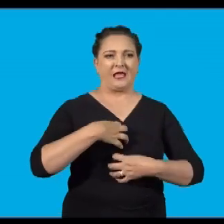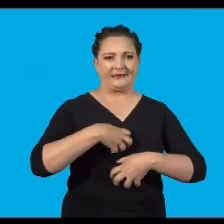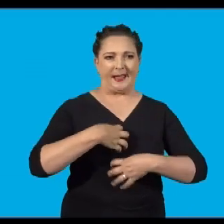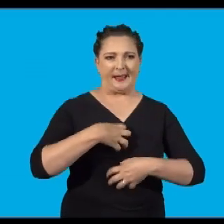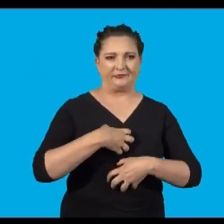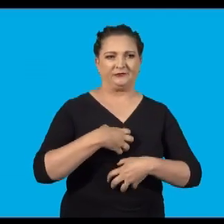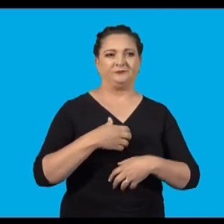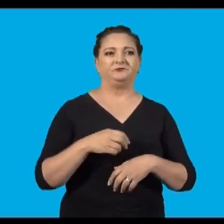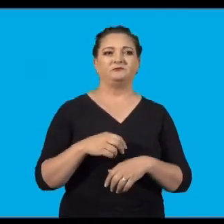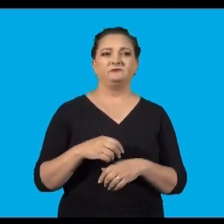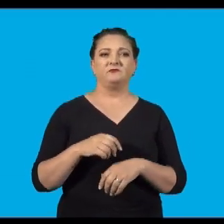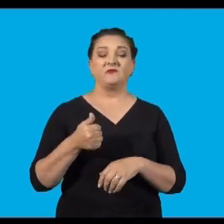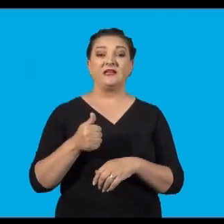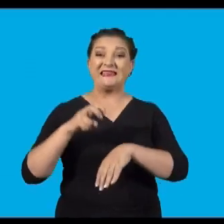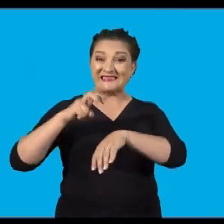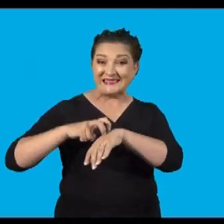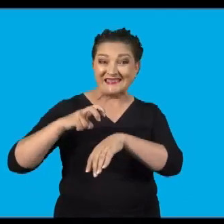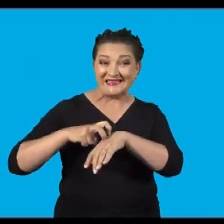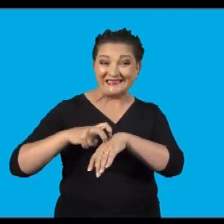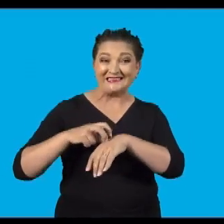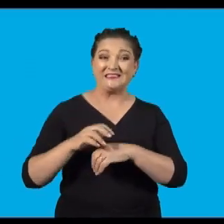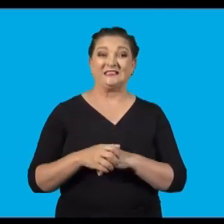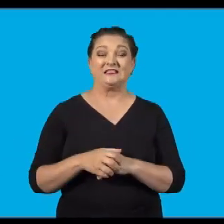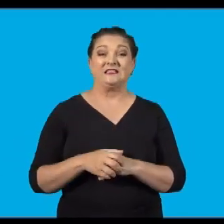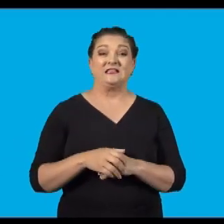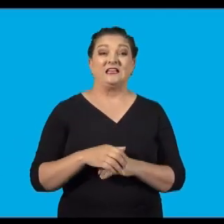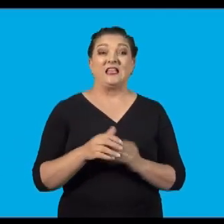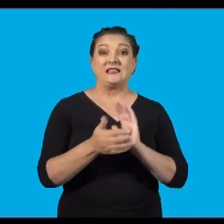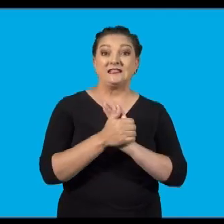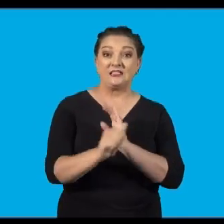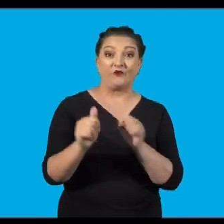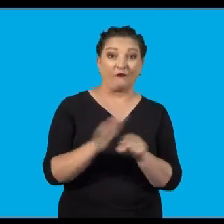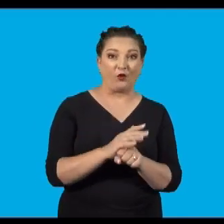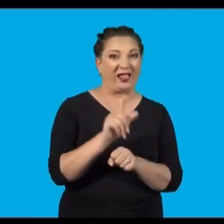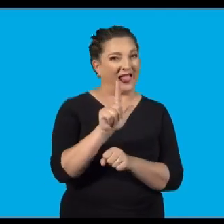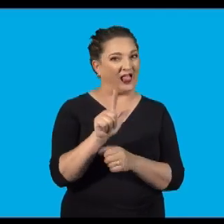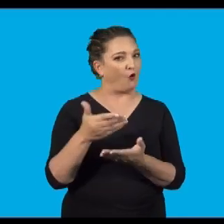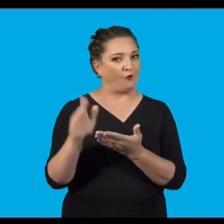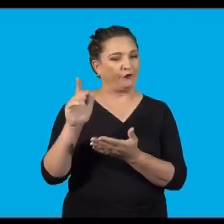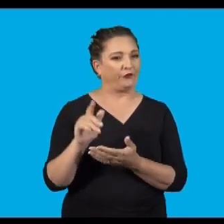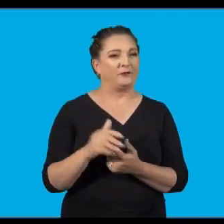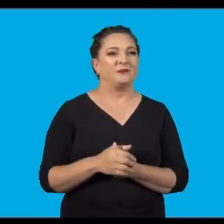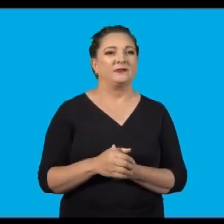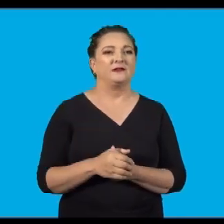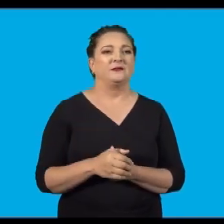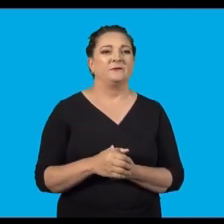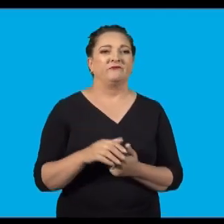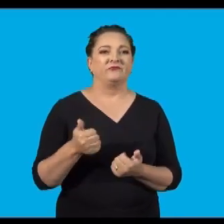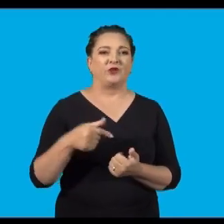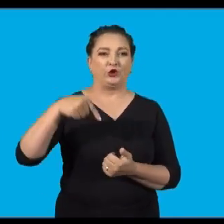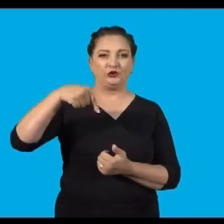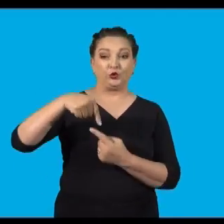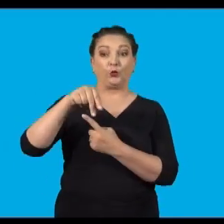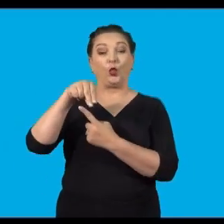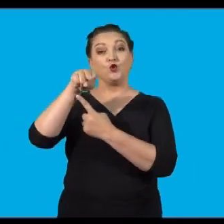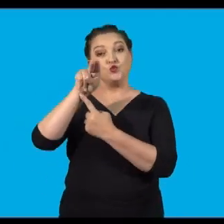Adaptable, the need, all right? Skillful, we drop the second L, otherwise the word is too loaded. And